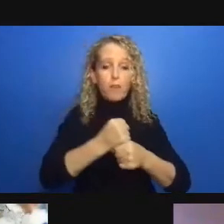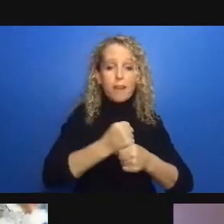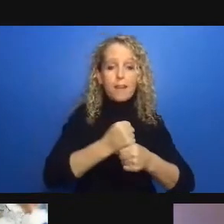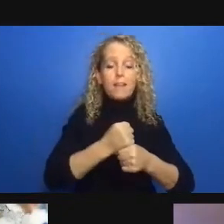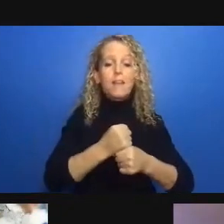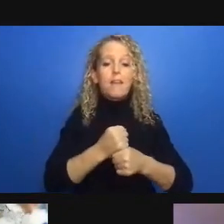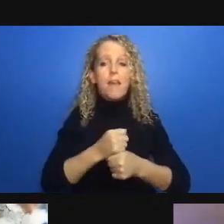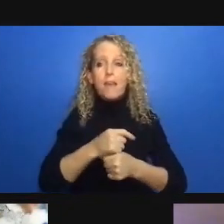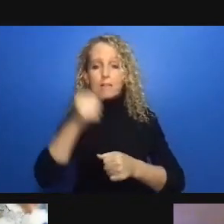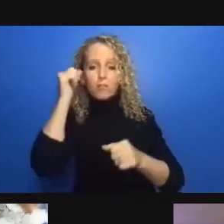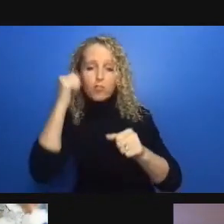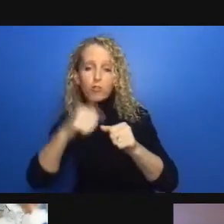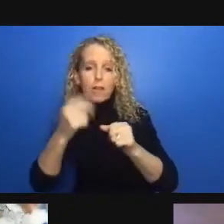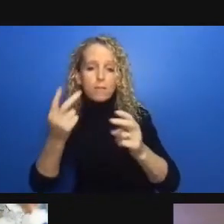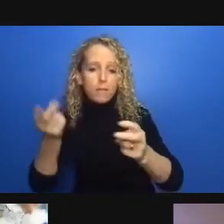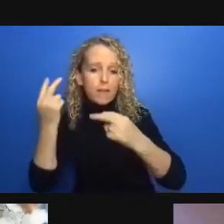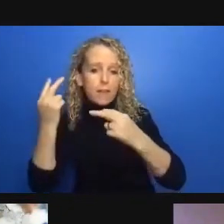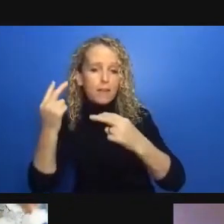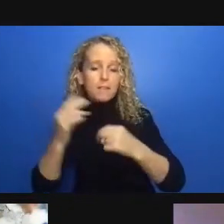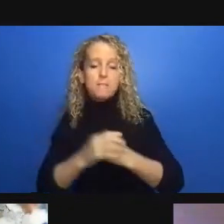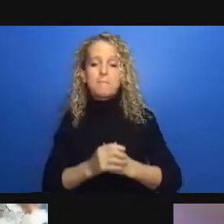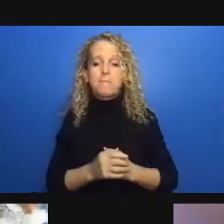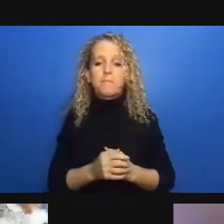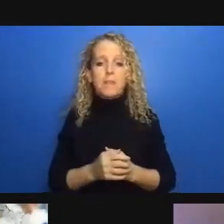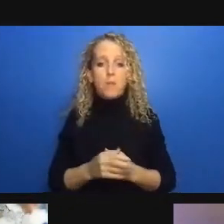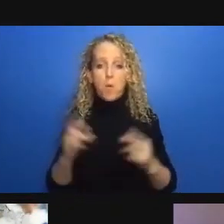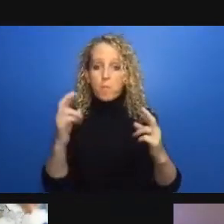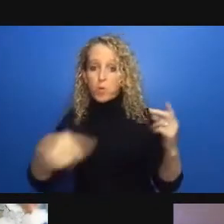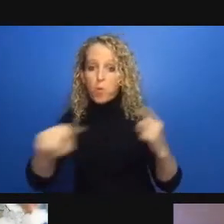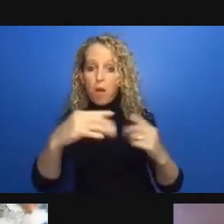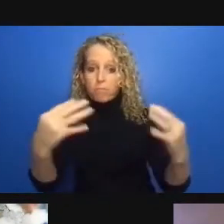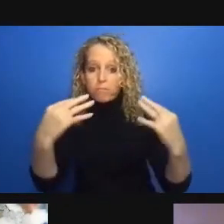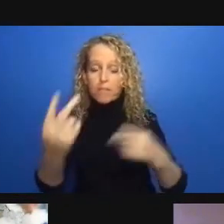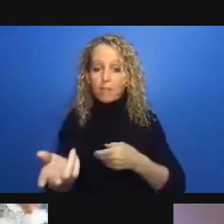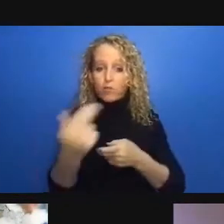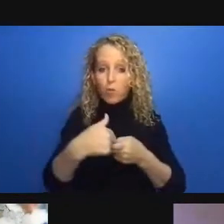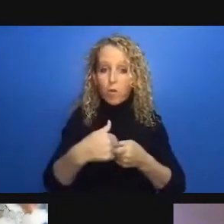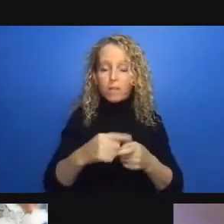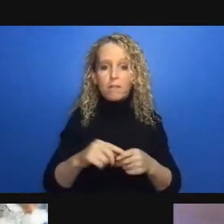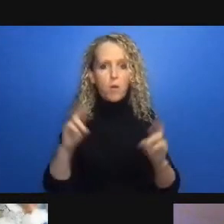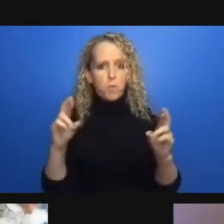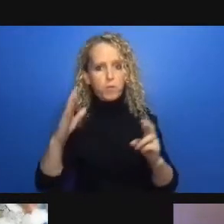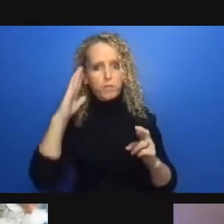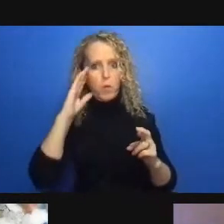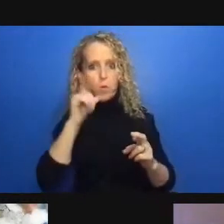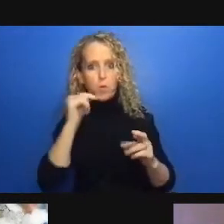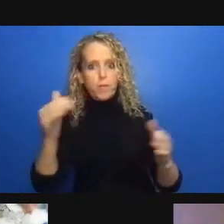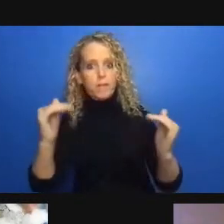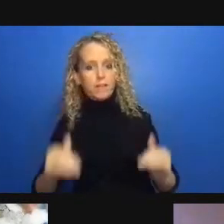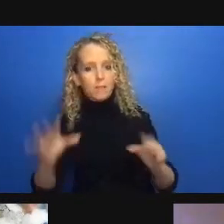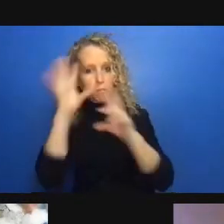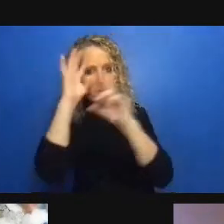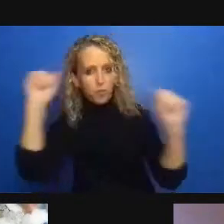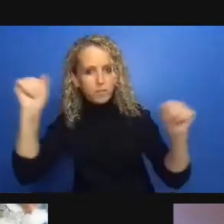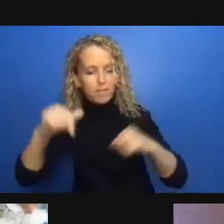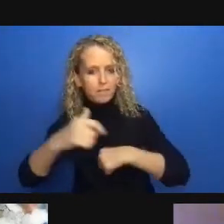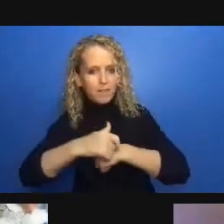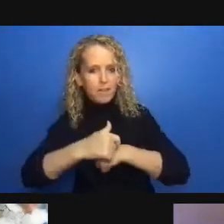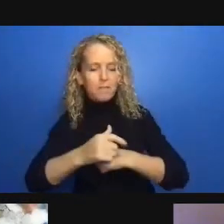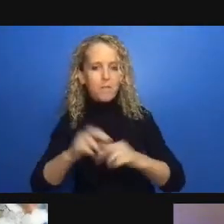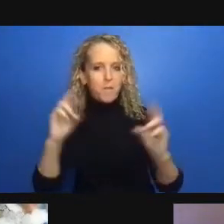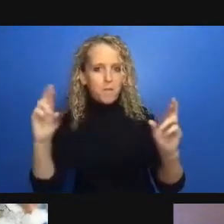hope everybody can join us. And I hope by then we figure out who the next president's going to be. And so thank you so much for joining us.